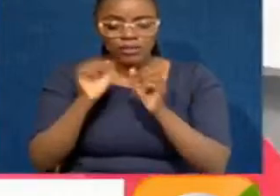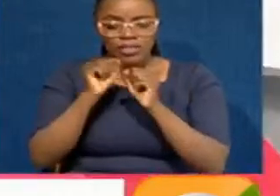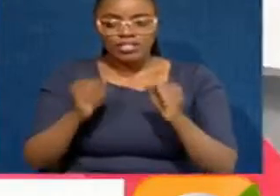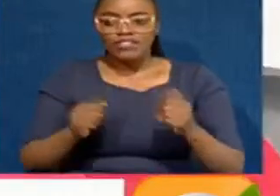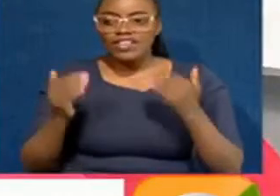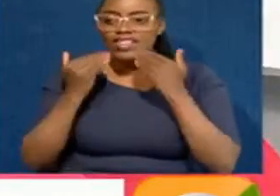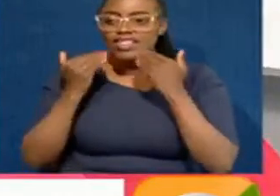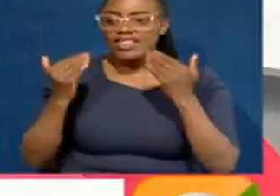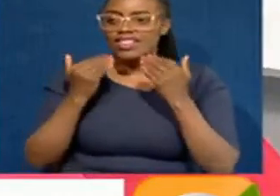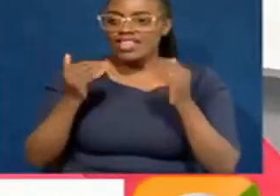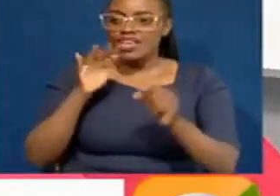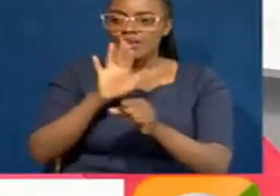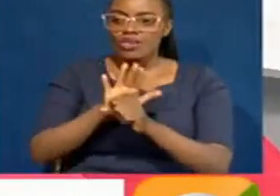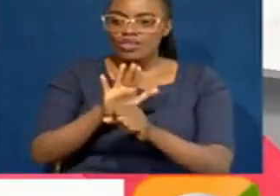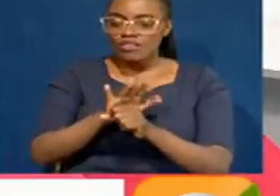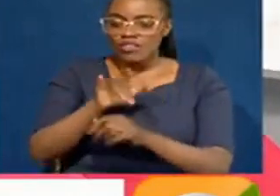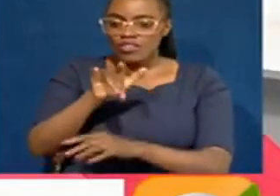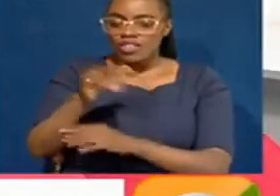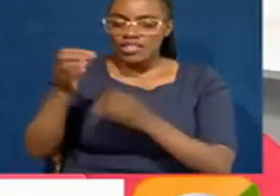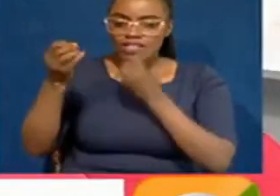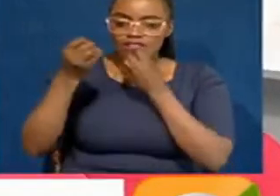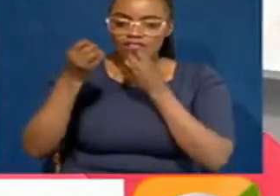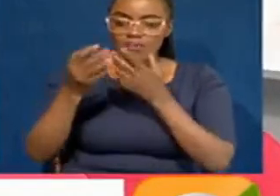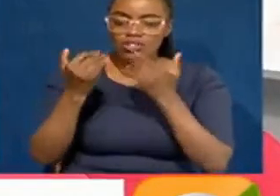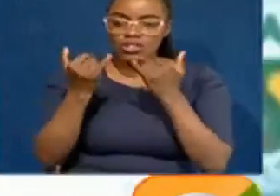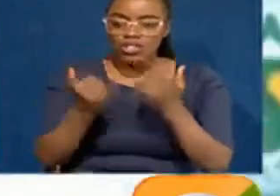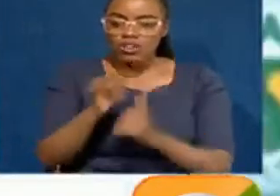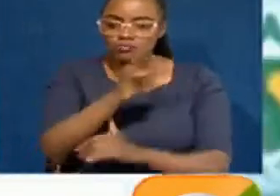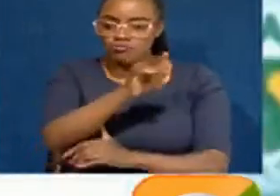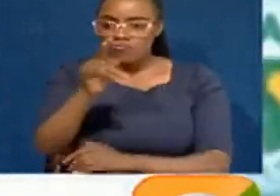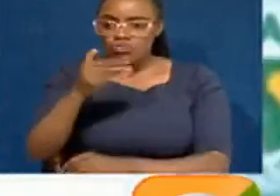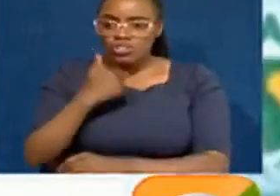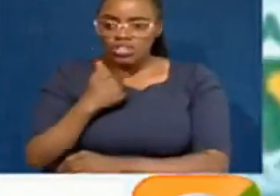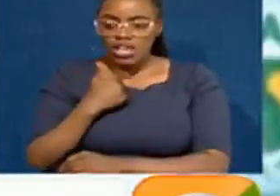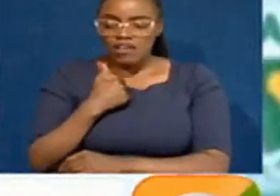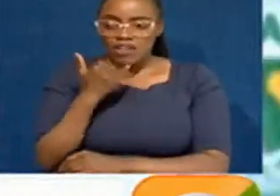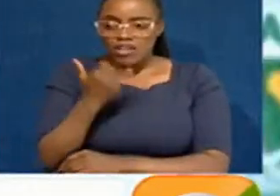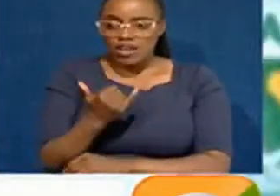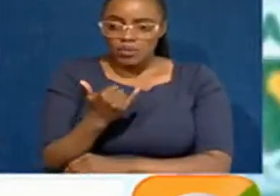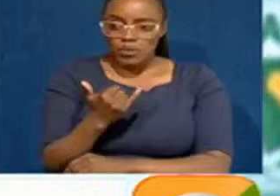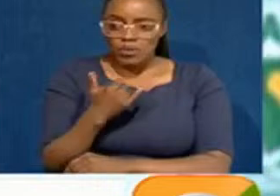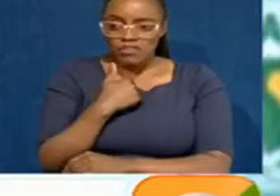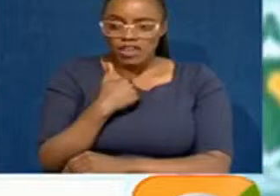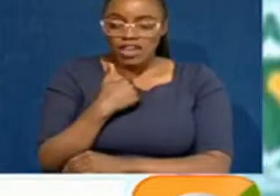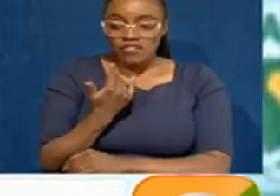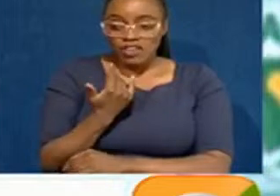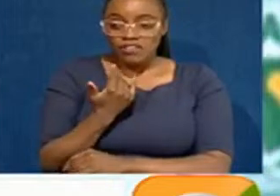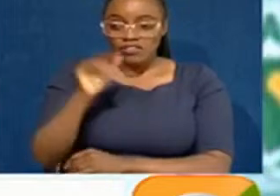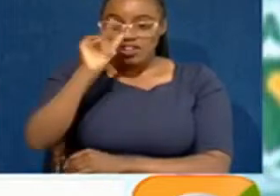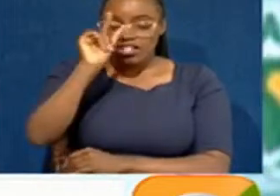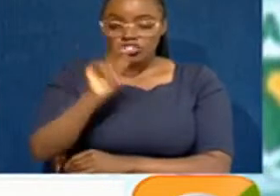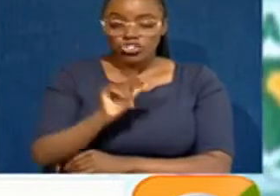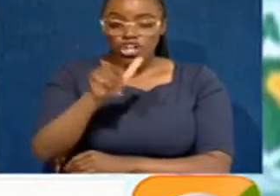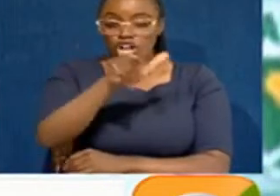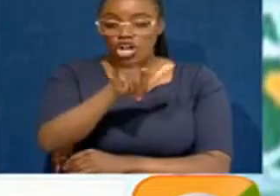you so much for this information. Now you have it. We have a regional,